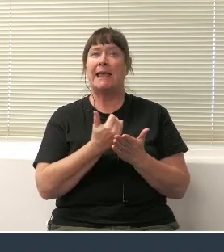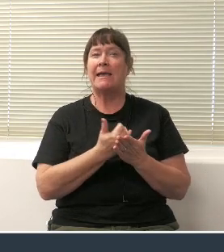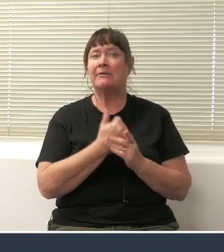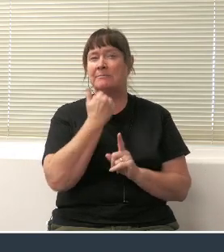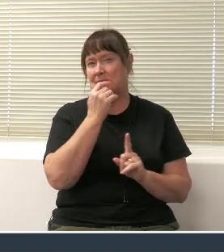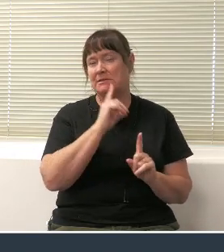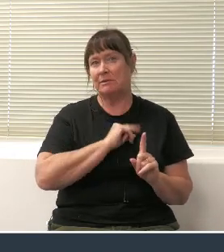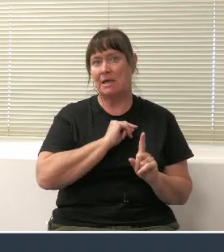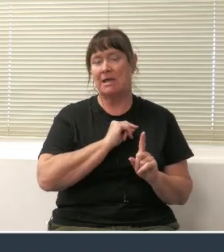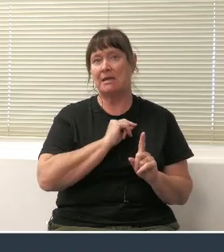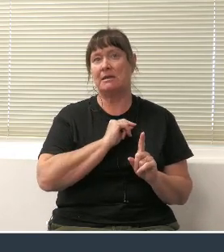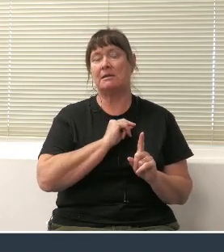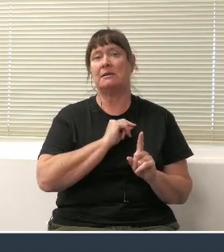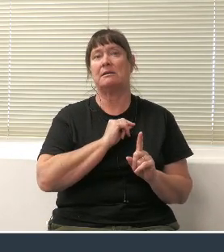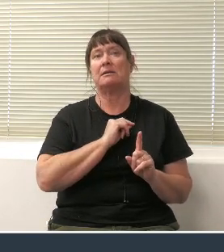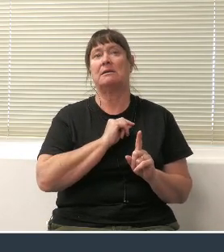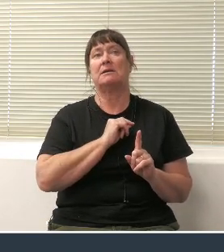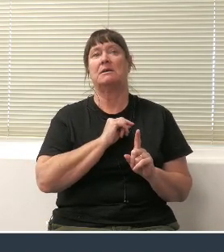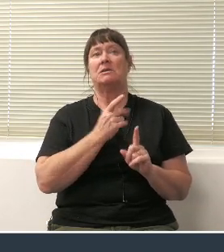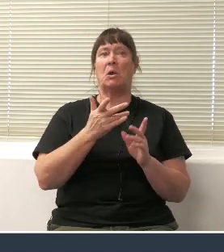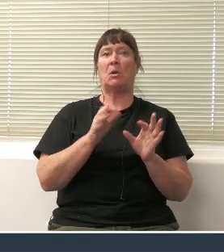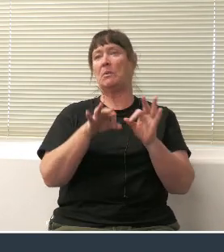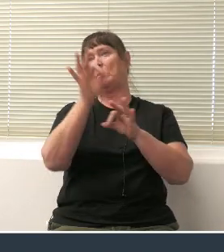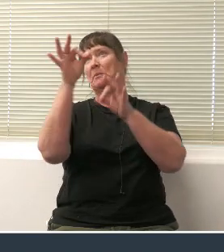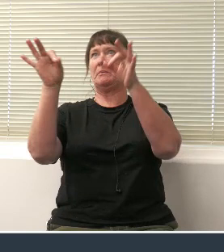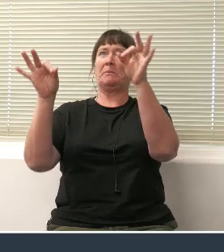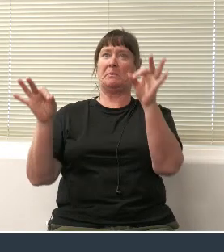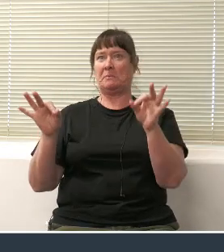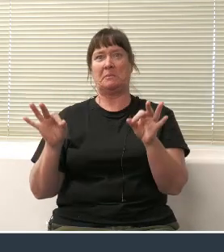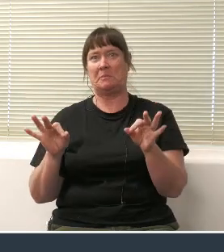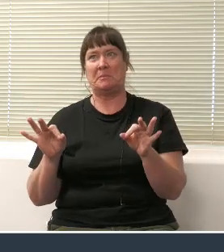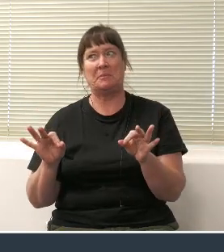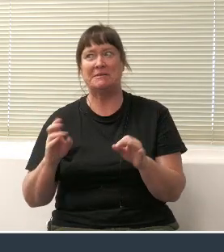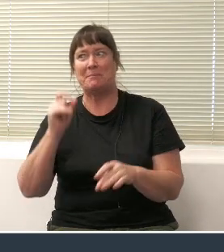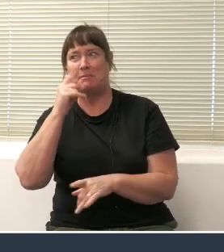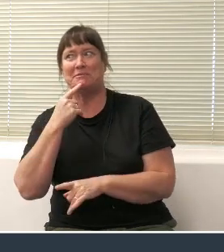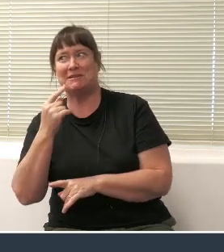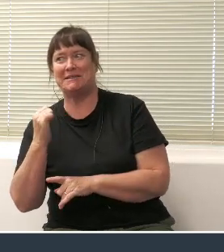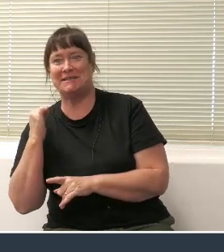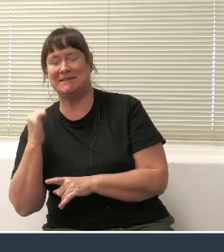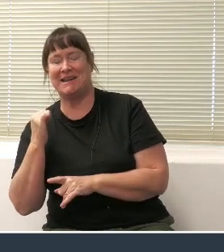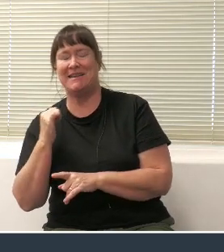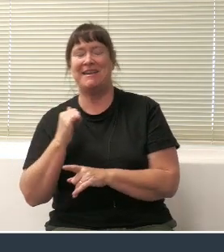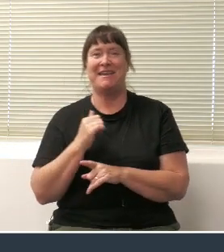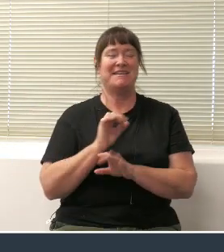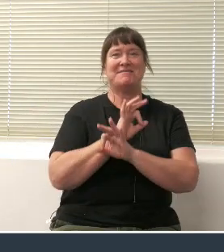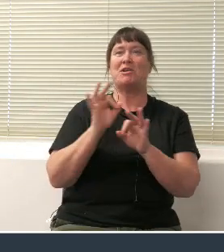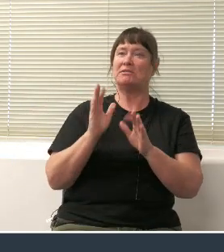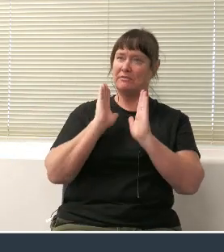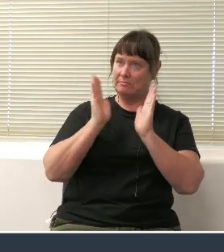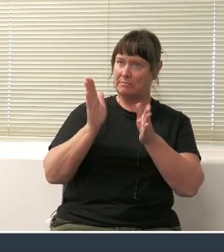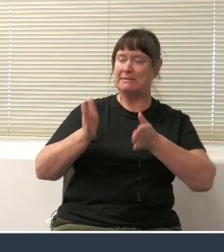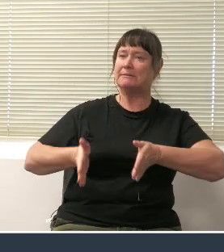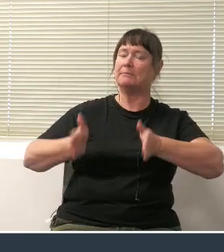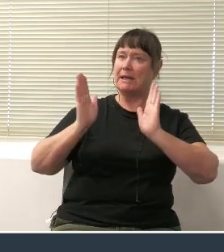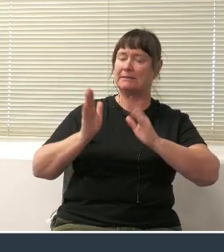possible. No frilly things around the sides, as has been described by some of our submitters. And